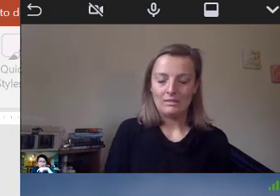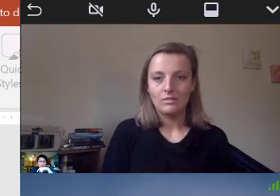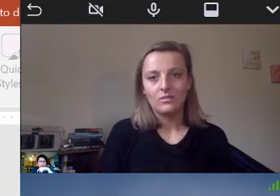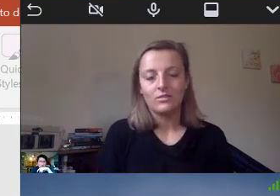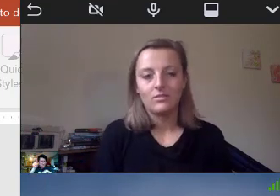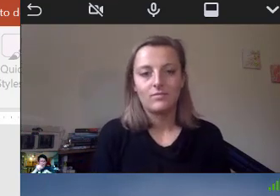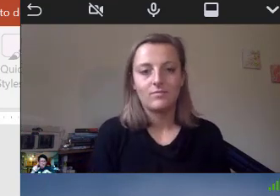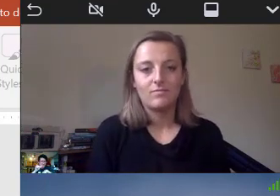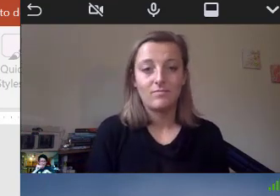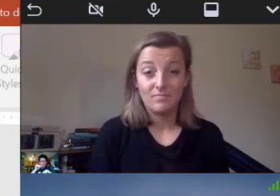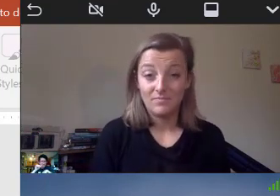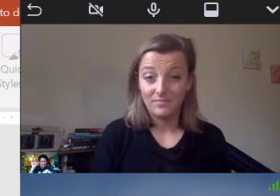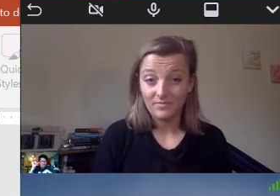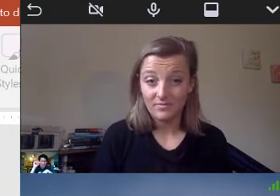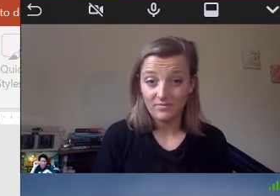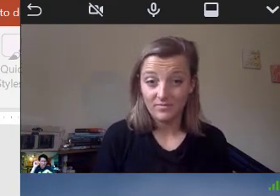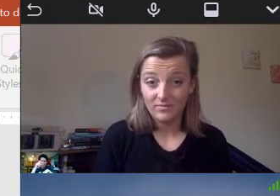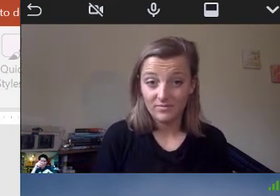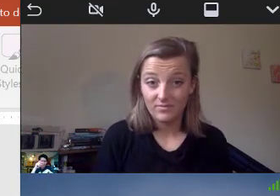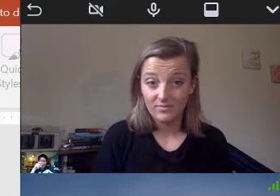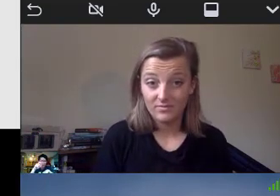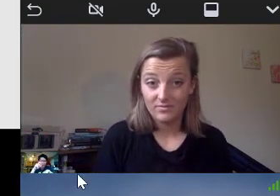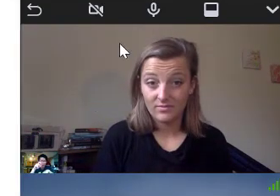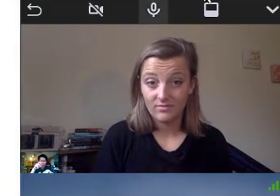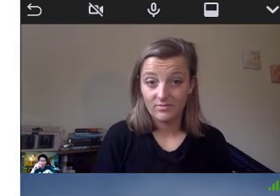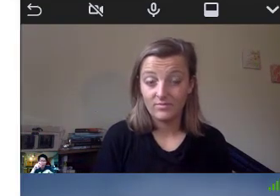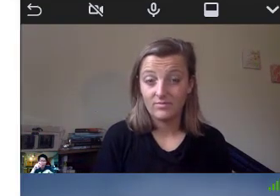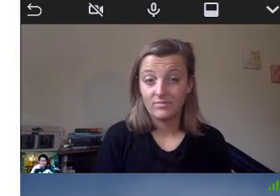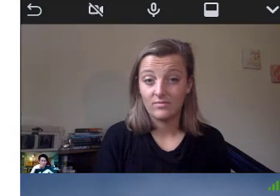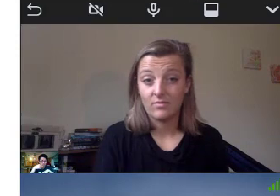Okay, so we'll do new material now. Sorry about that.